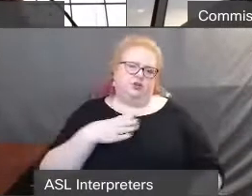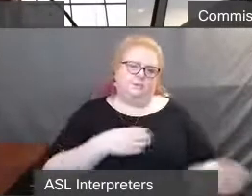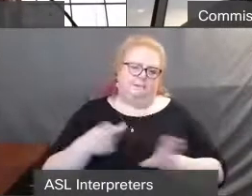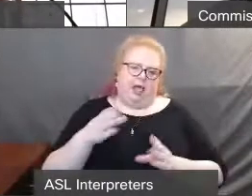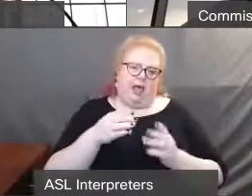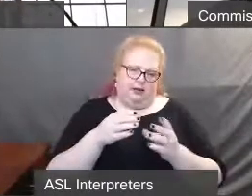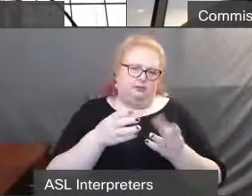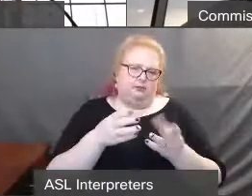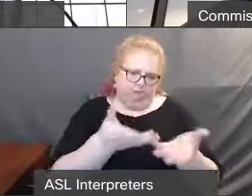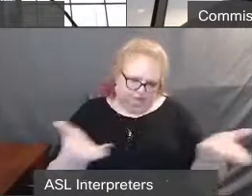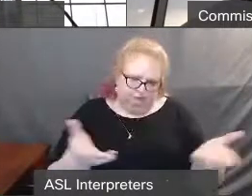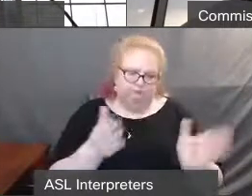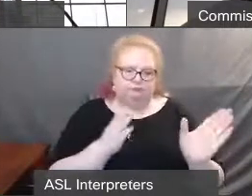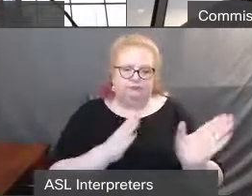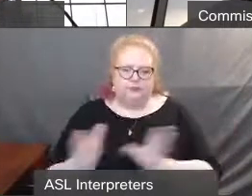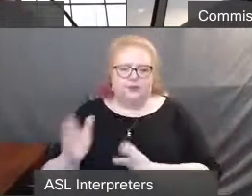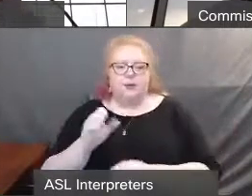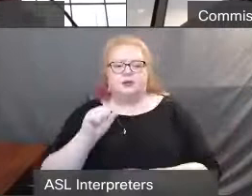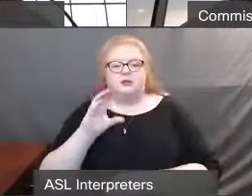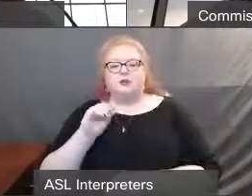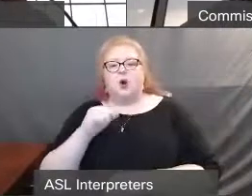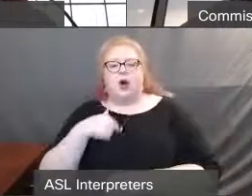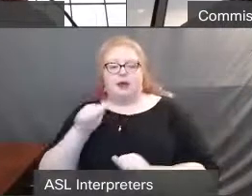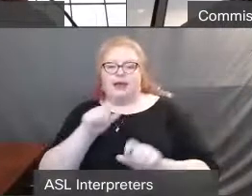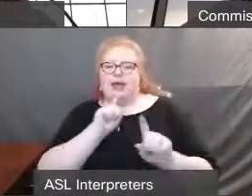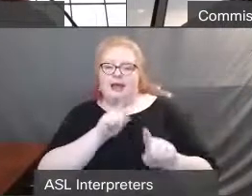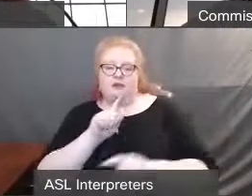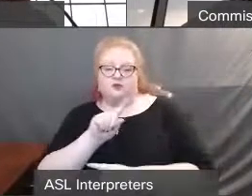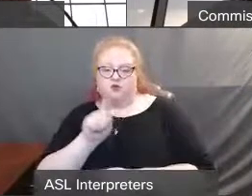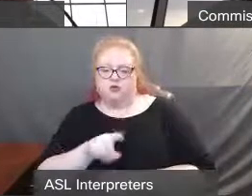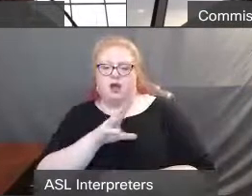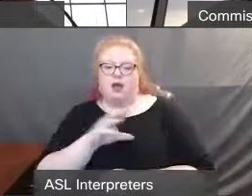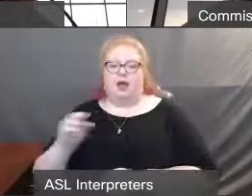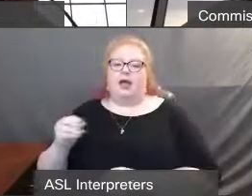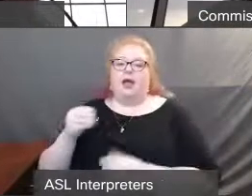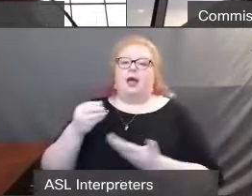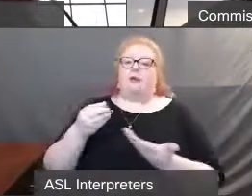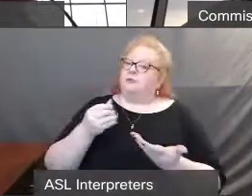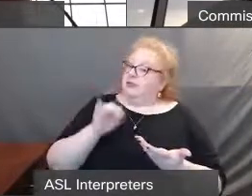my colleague here today, Alona Rosado, is here to present the item.